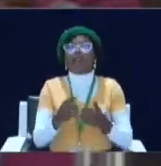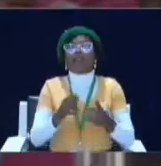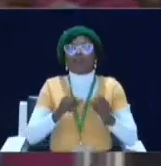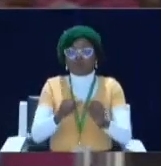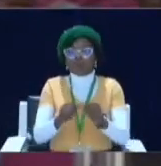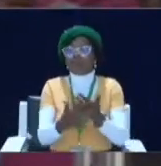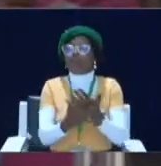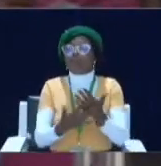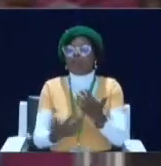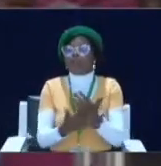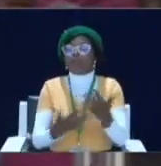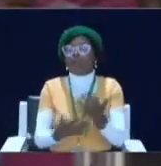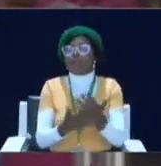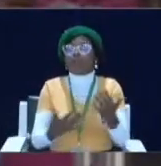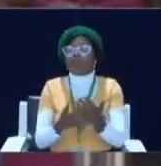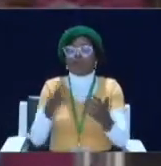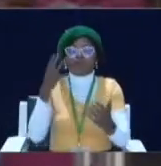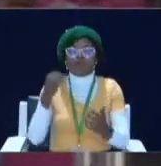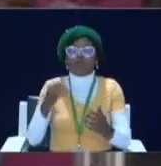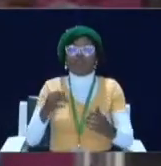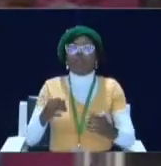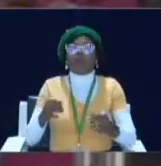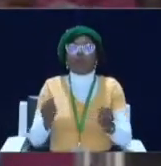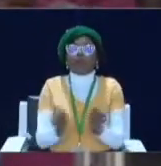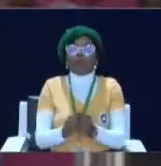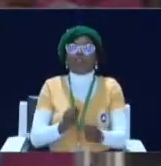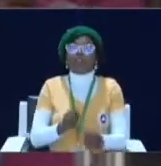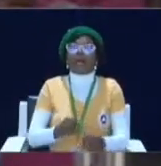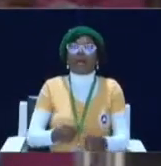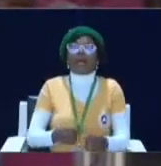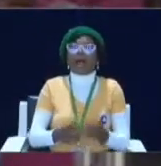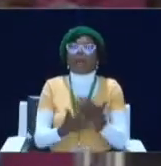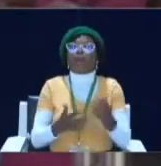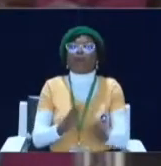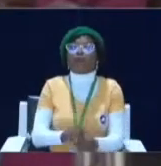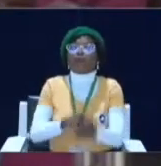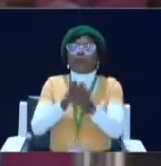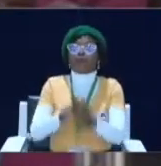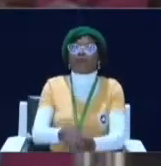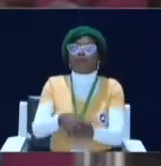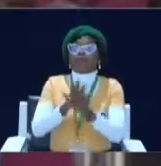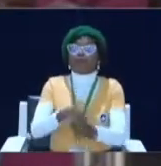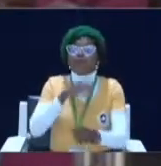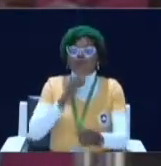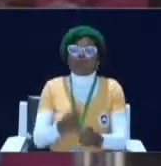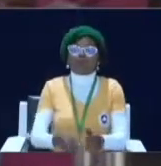and severe preeclampsia with her blood pressure reaching 200.